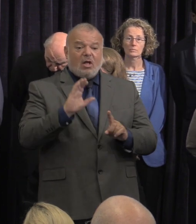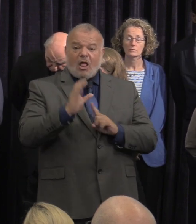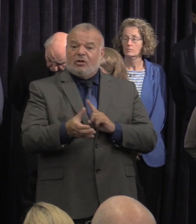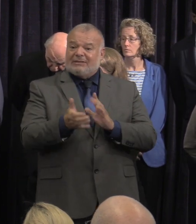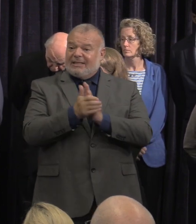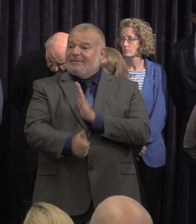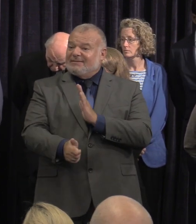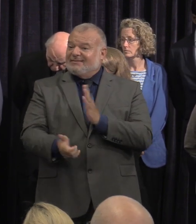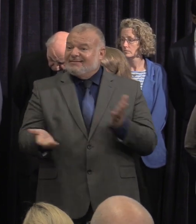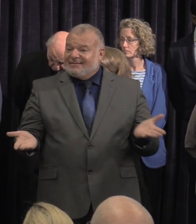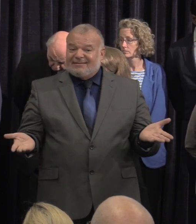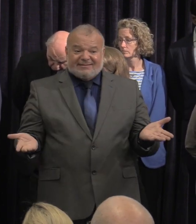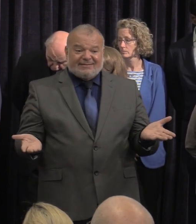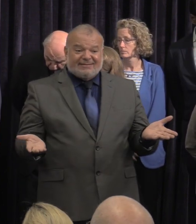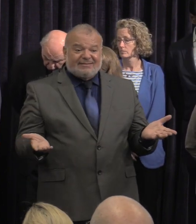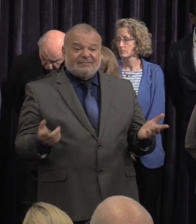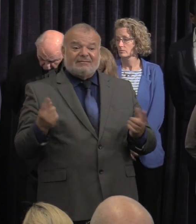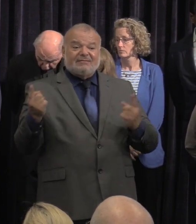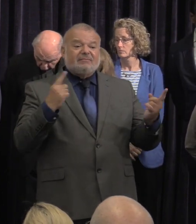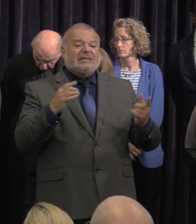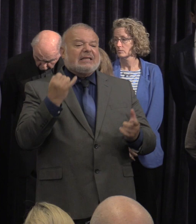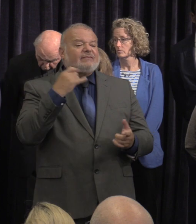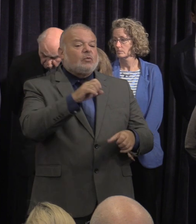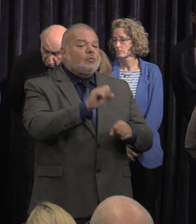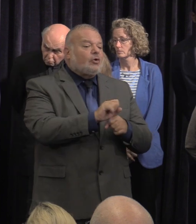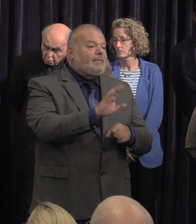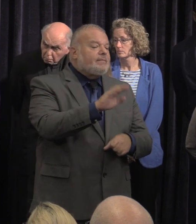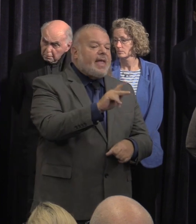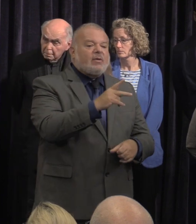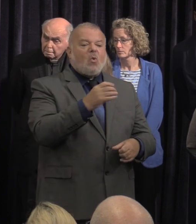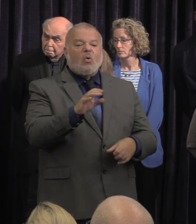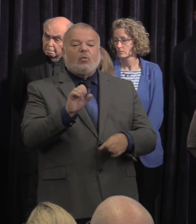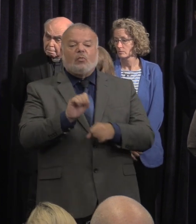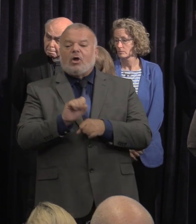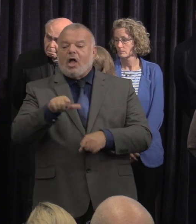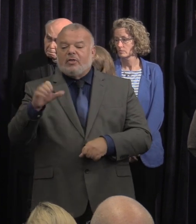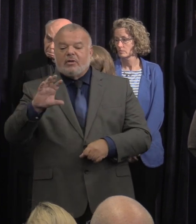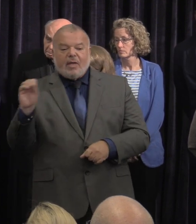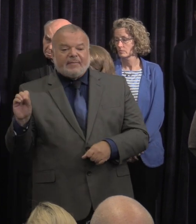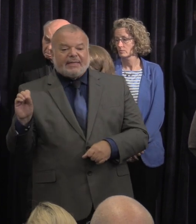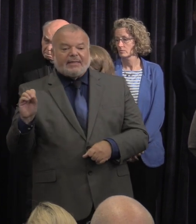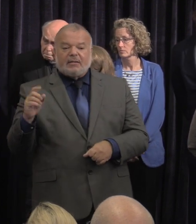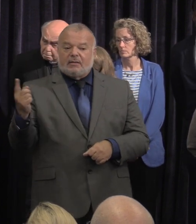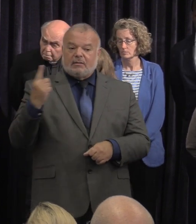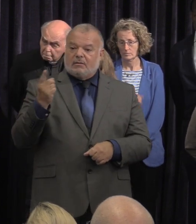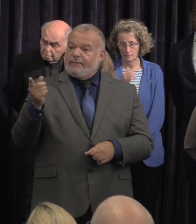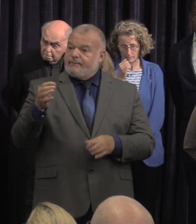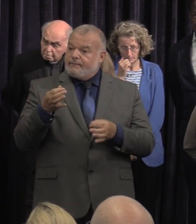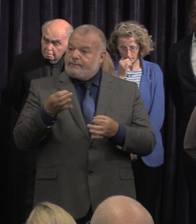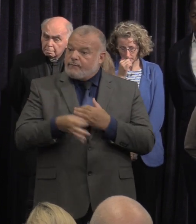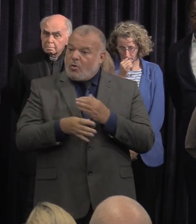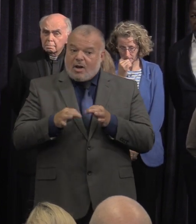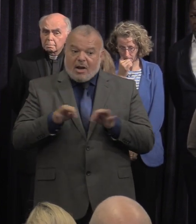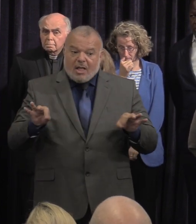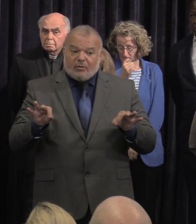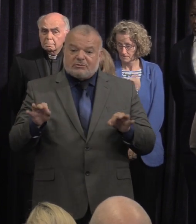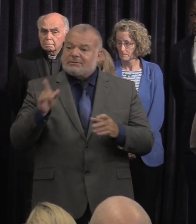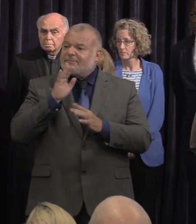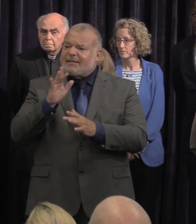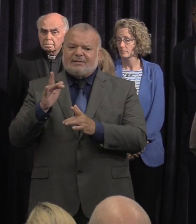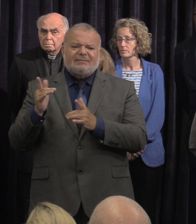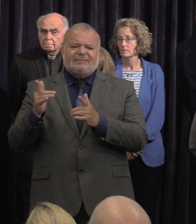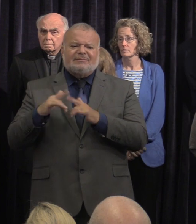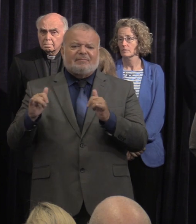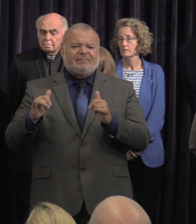across industries is certainly great. And so our call is for federal funding as well as